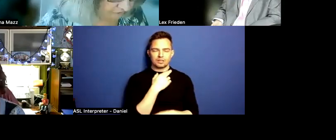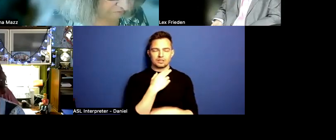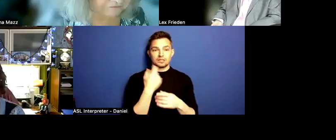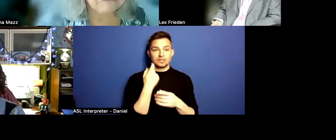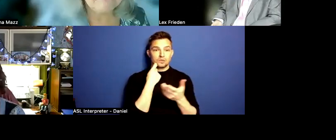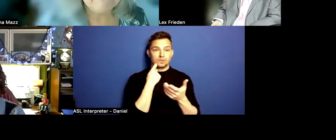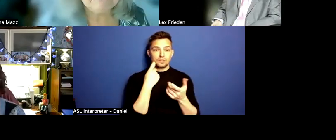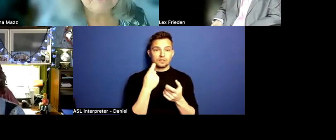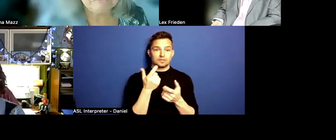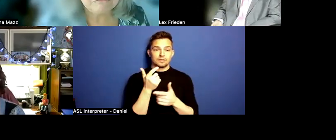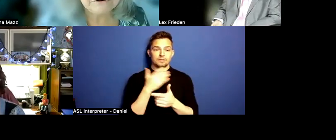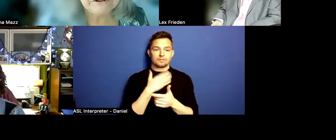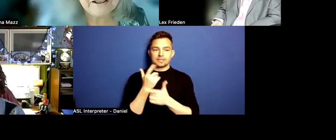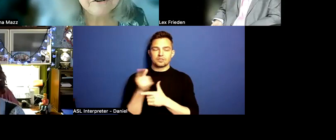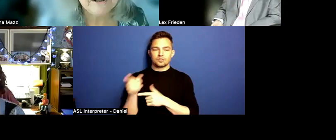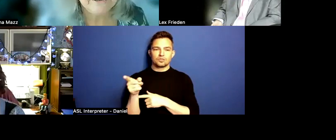who is only